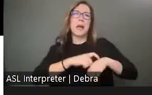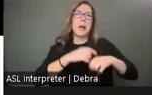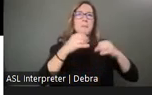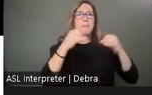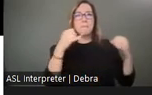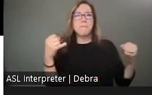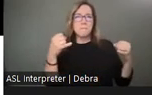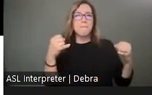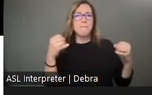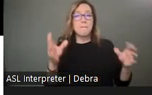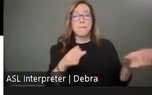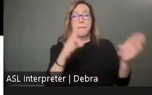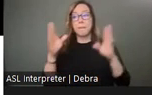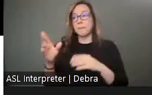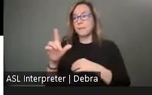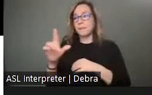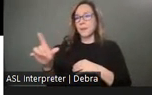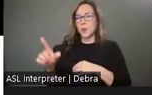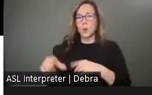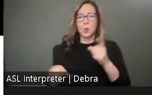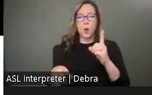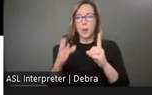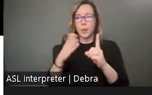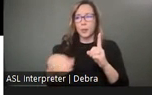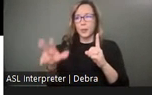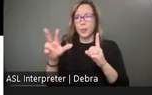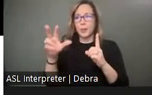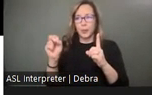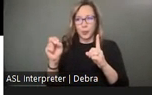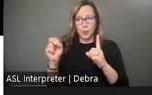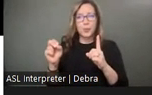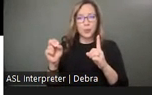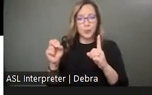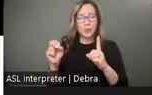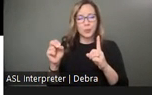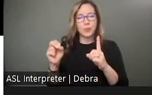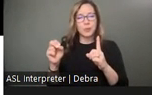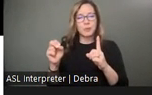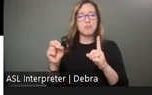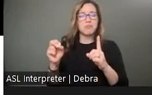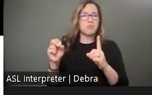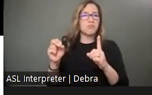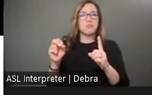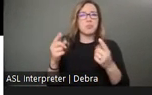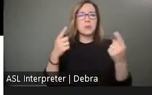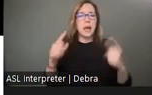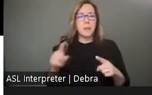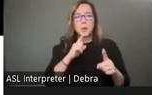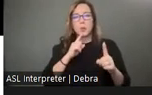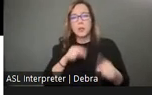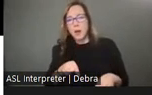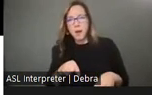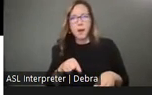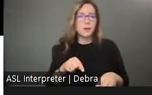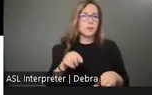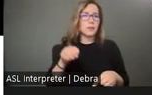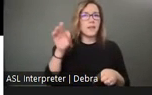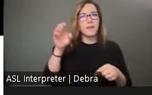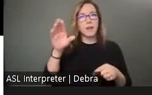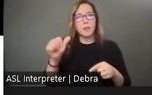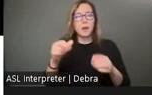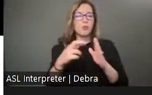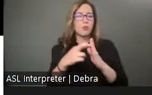So on the left, you'll see day 1 through 30, and that's just telling you what's happening in the response phase. You see the FEMA